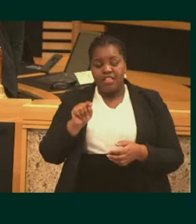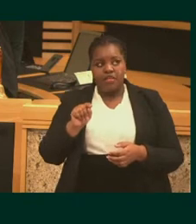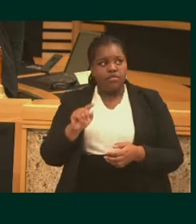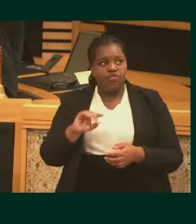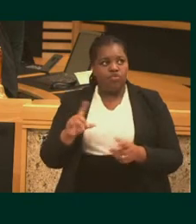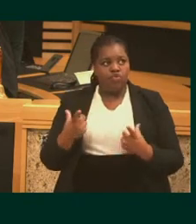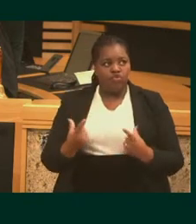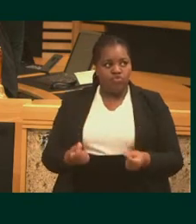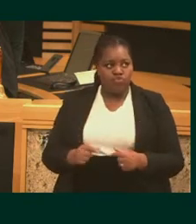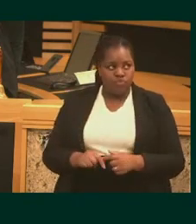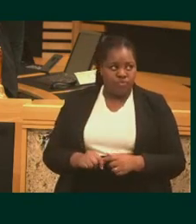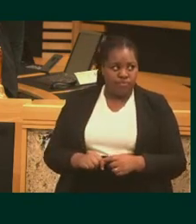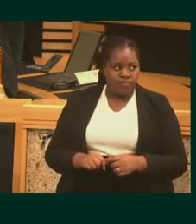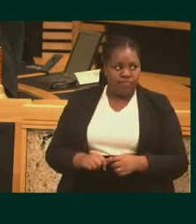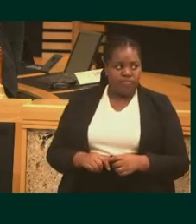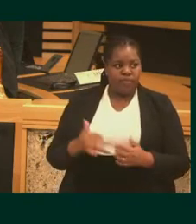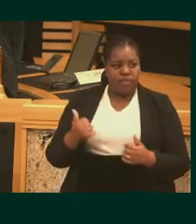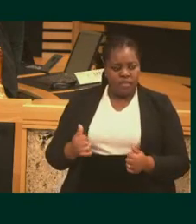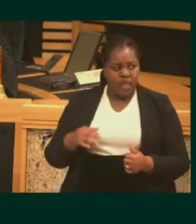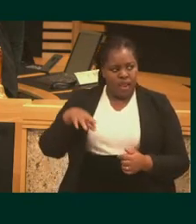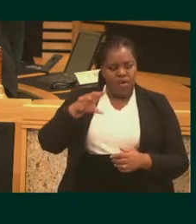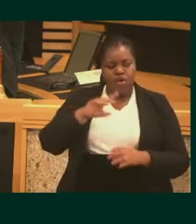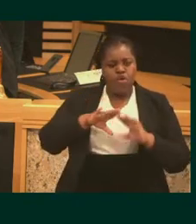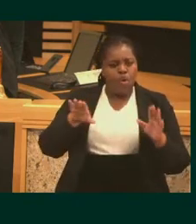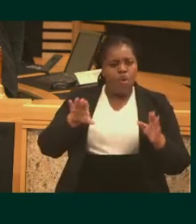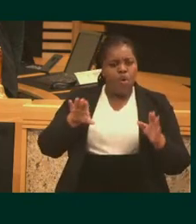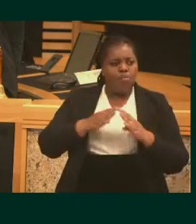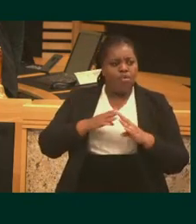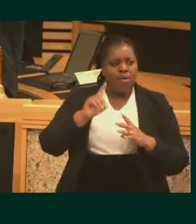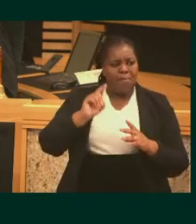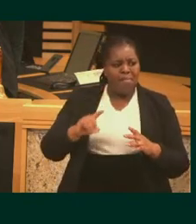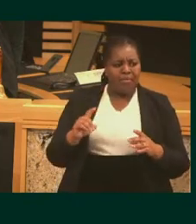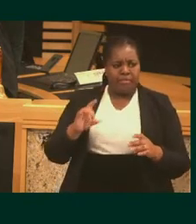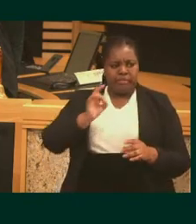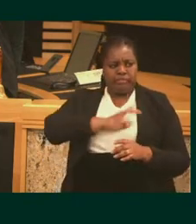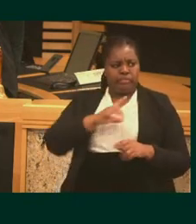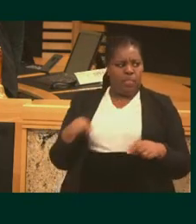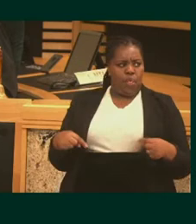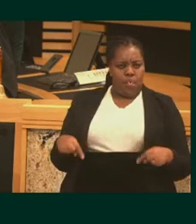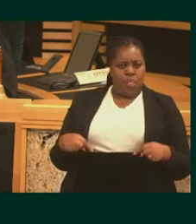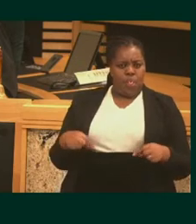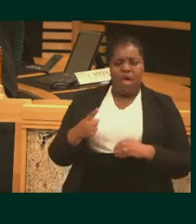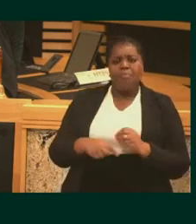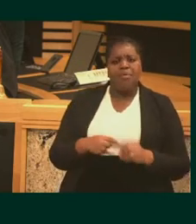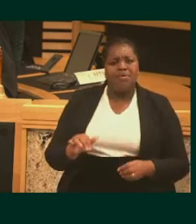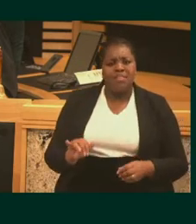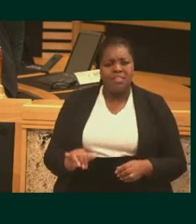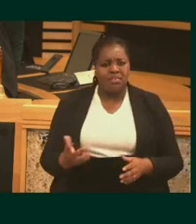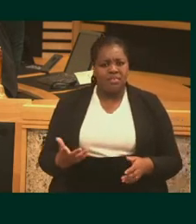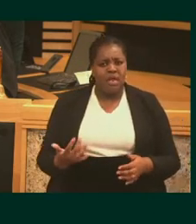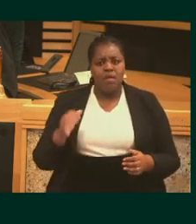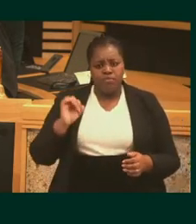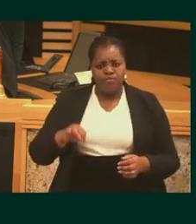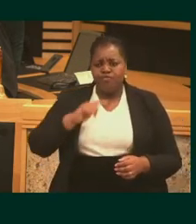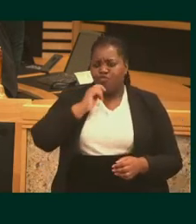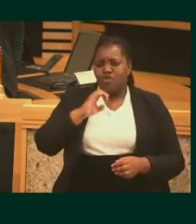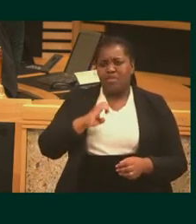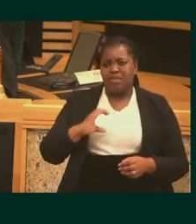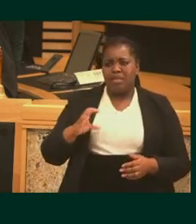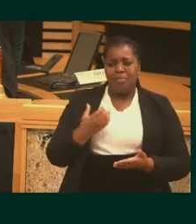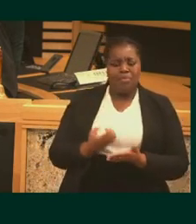be met honorable Deputy speaker no Community should have to live and trade with a gun to its head indeed the Eastern Cape